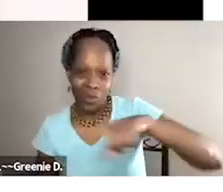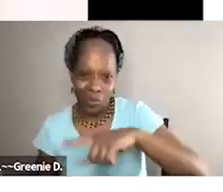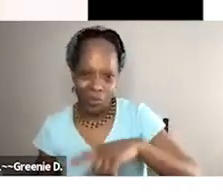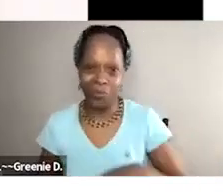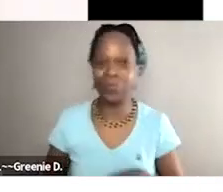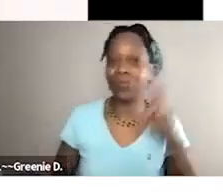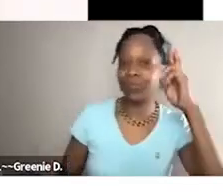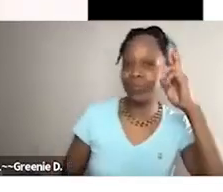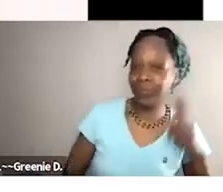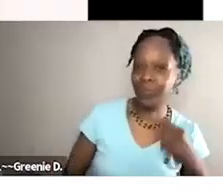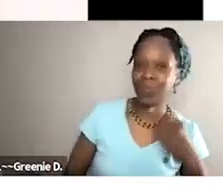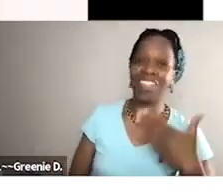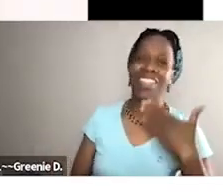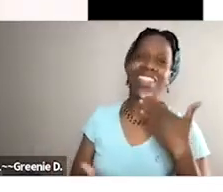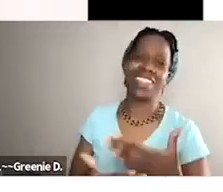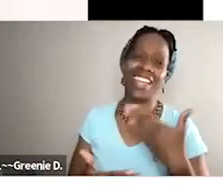here.